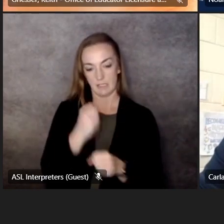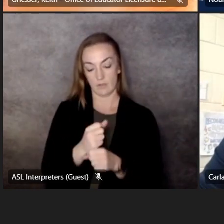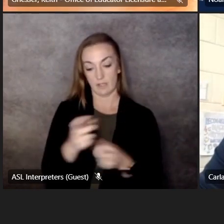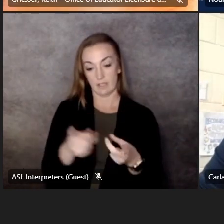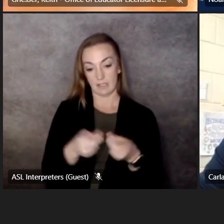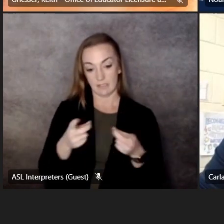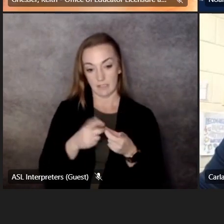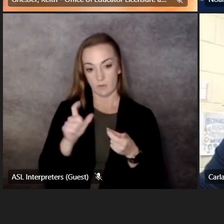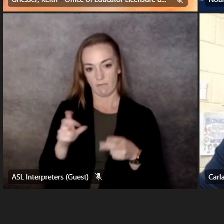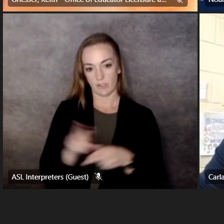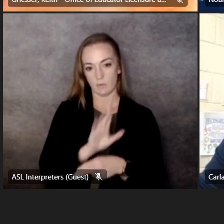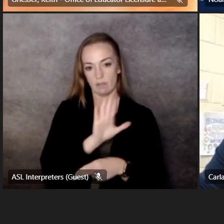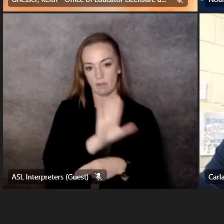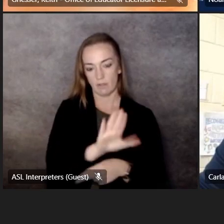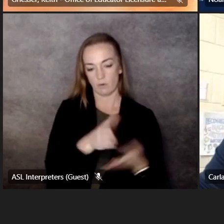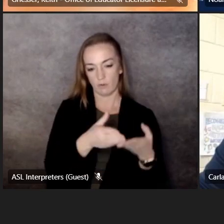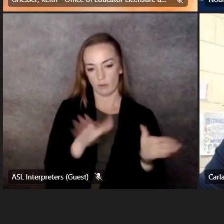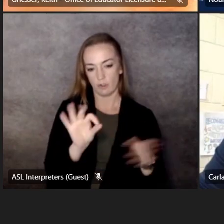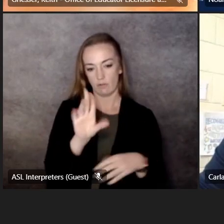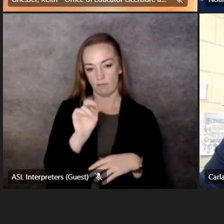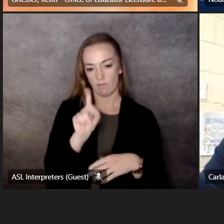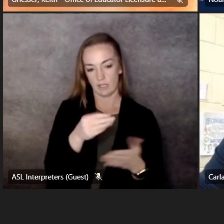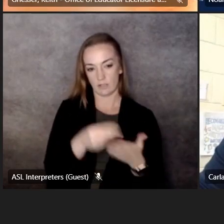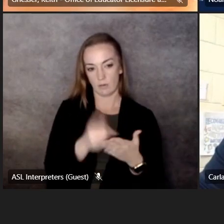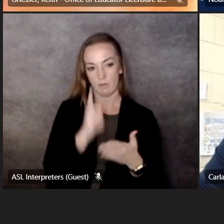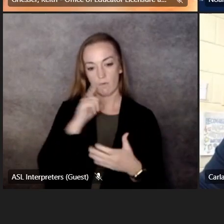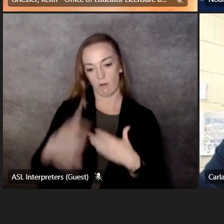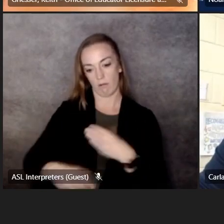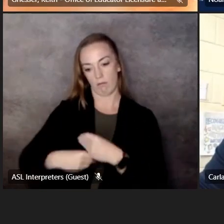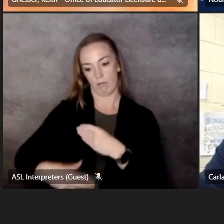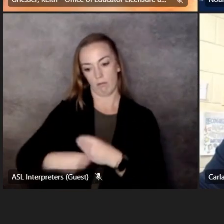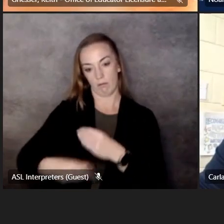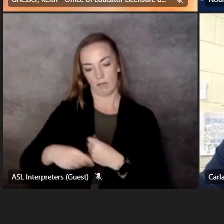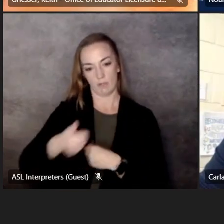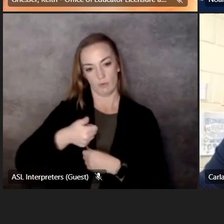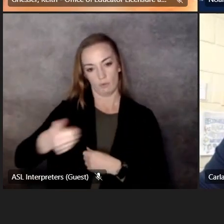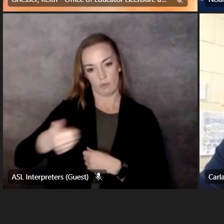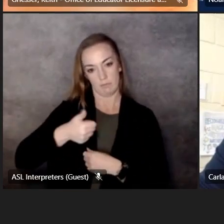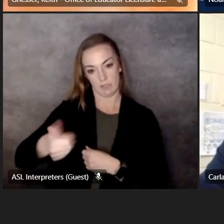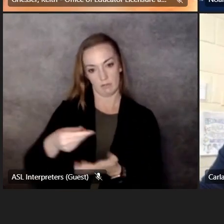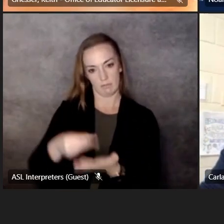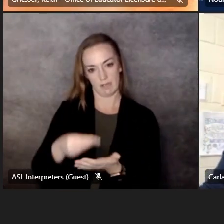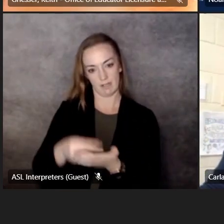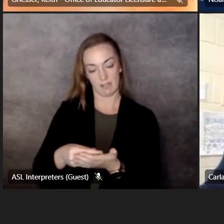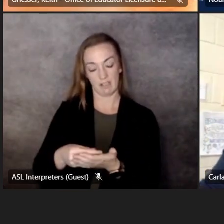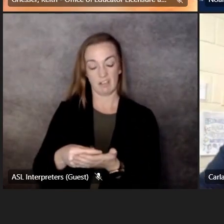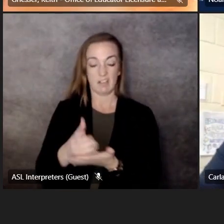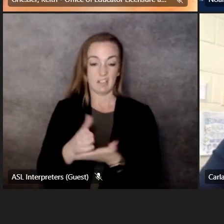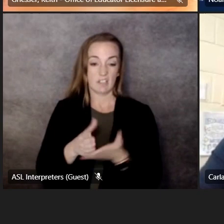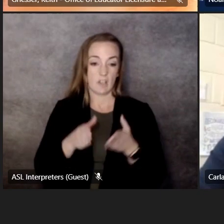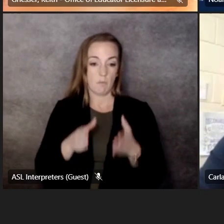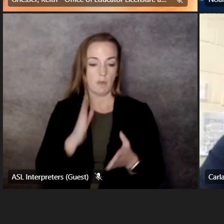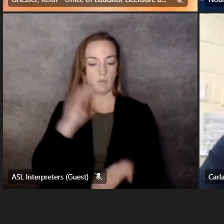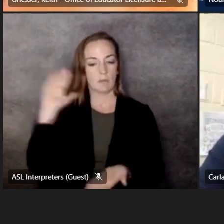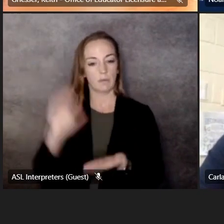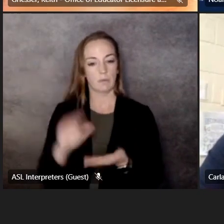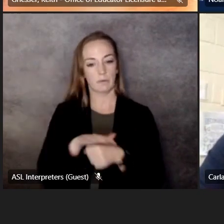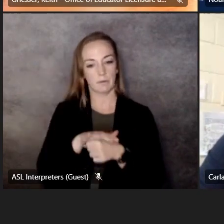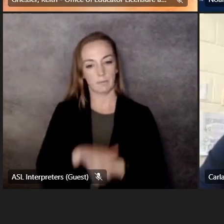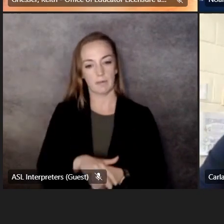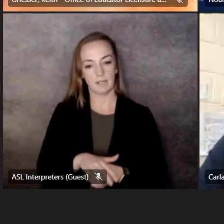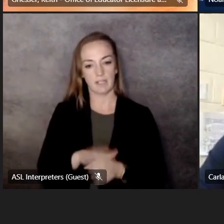fund dollars to subsidize the transportation fund. So in a way, this will alleviate some of that pressure and could free up